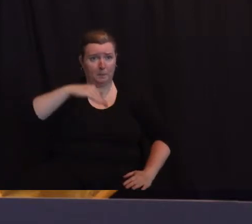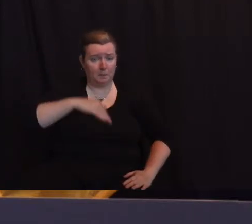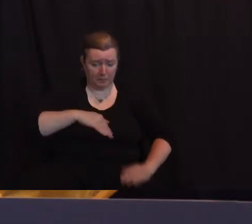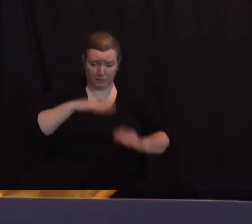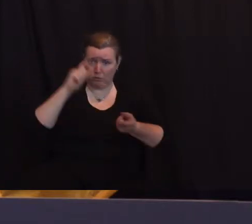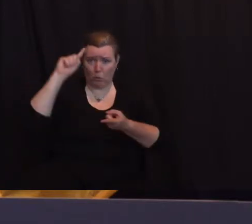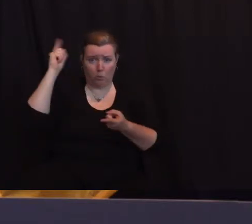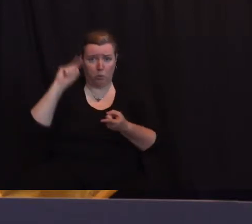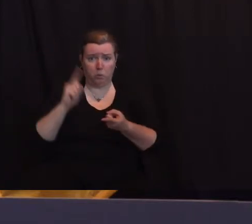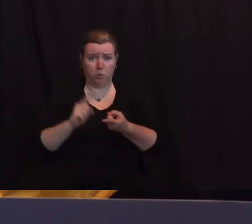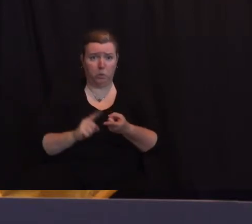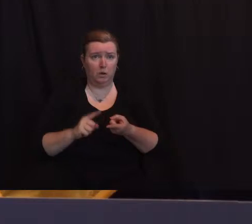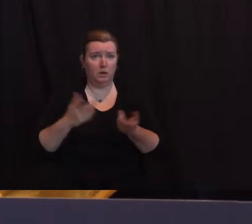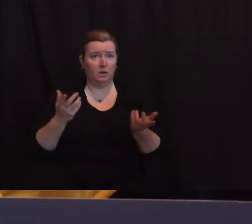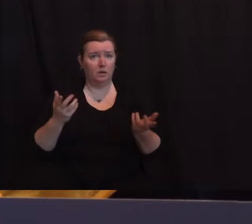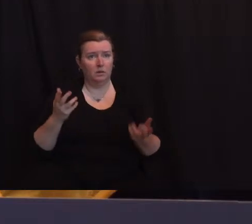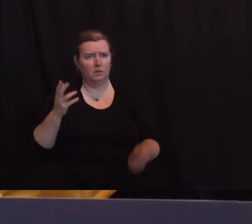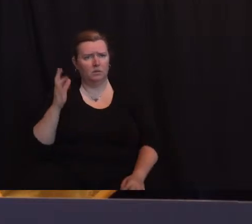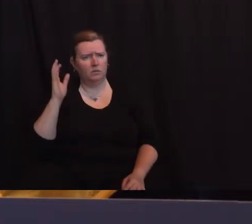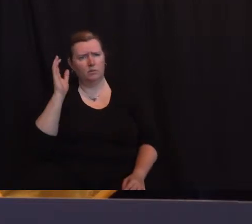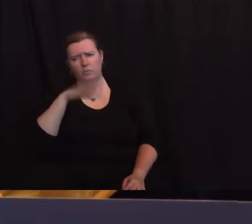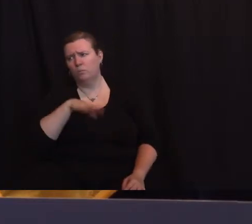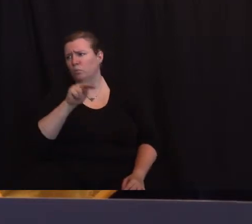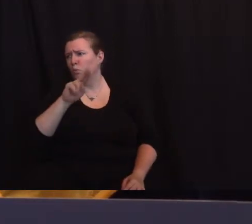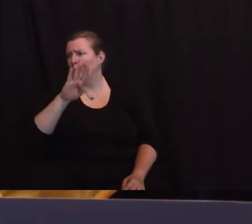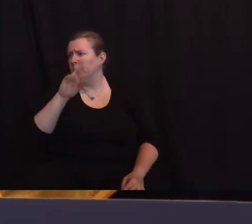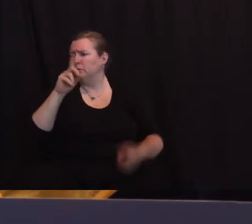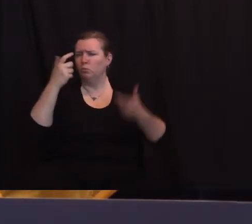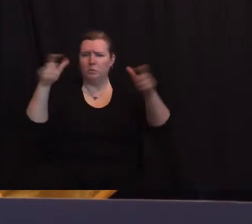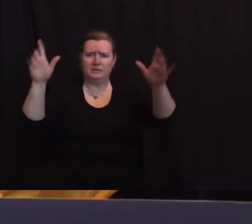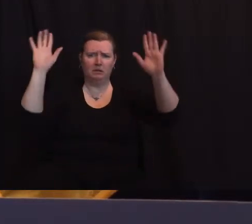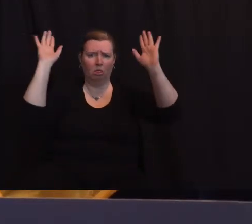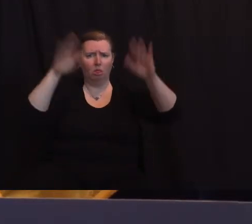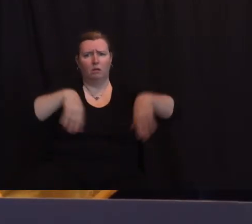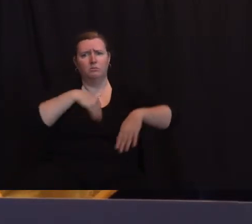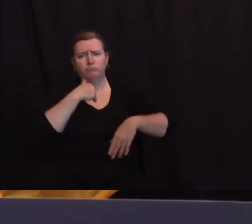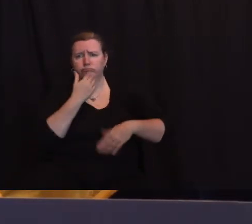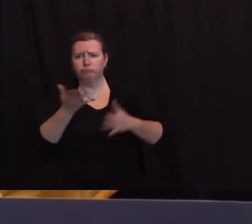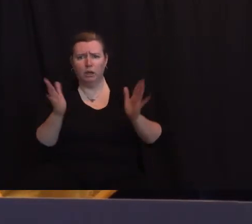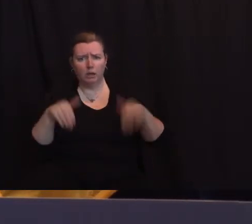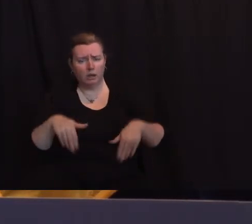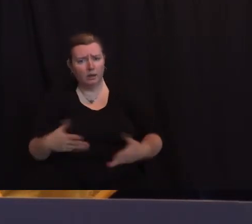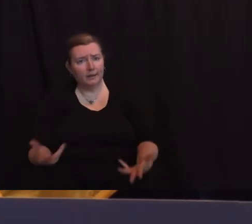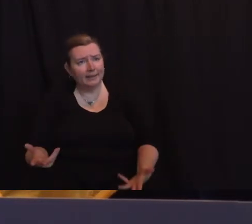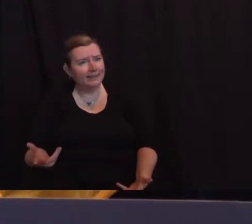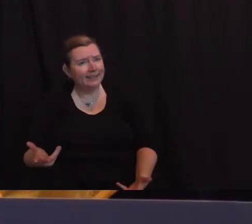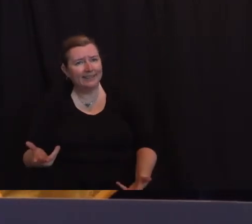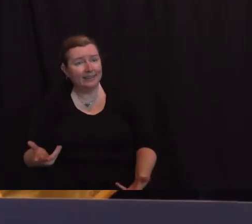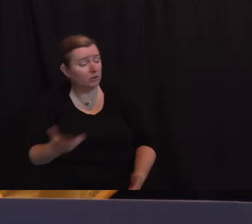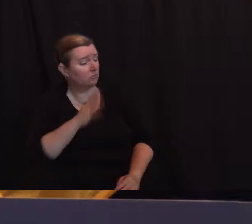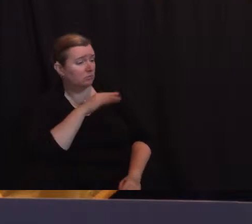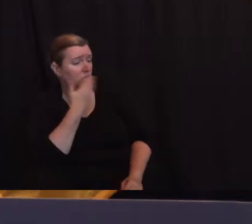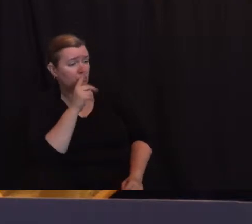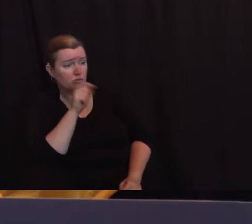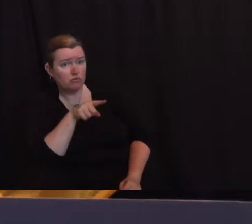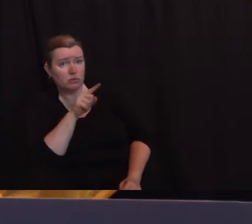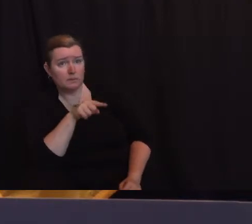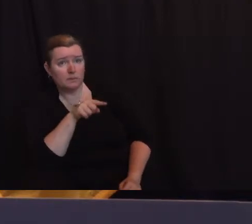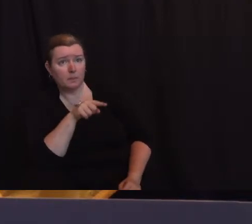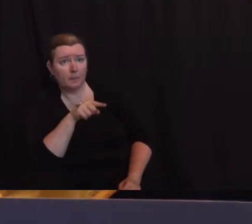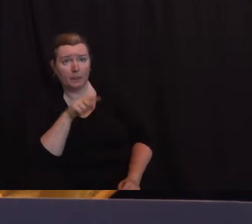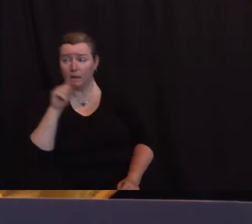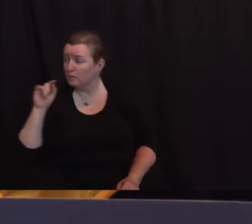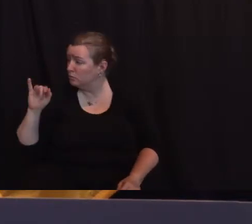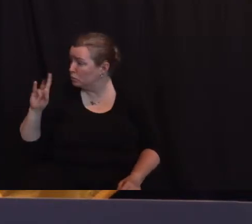figure, what's the big deal? Thank you. Thank you. I'll start, and Judy and Ed should weigh in. These are both good questions. On